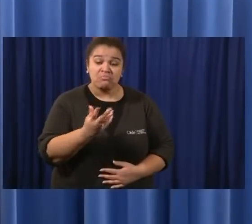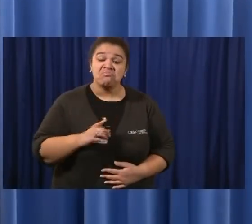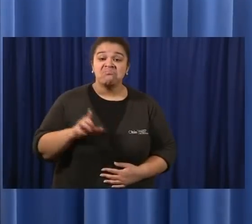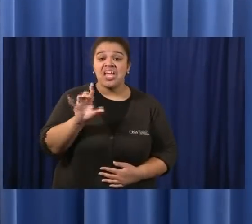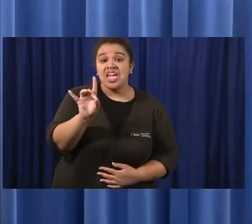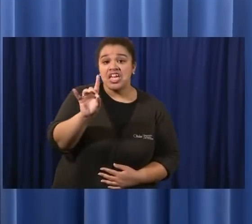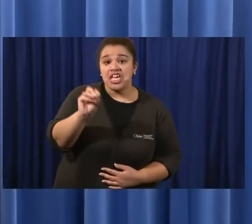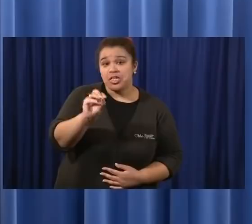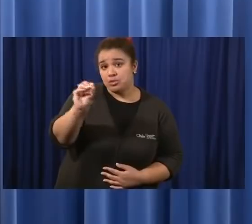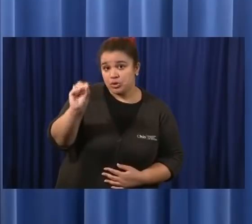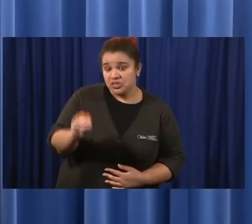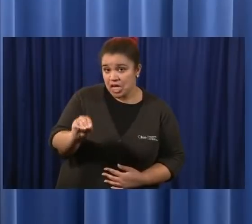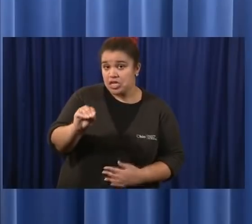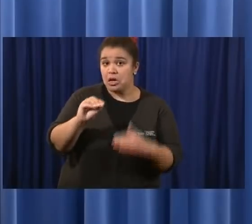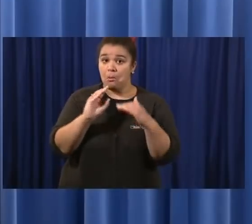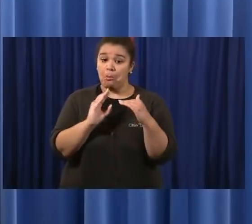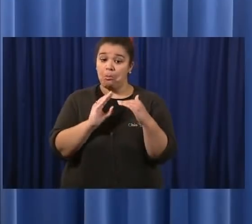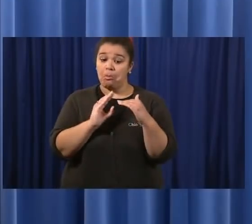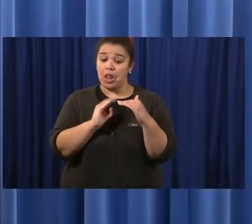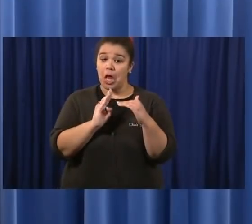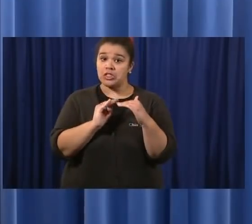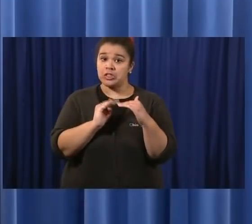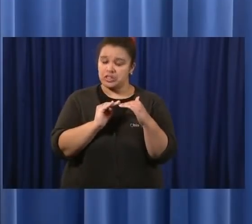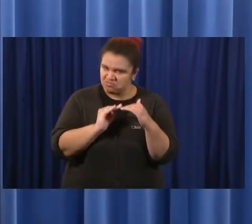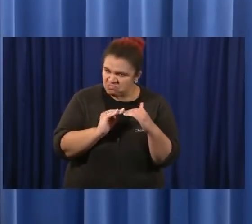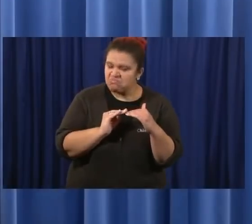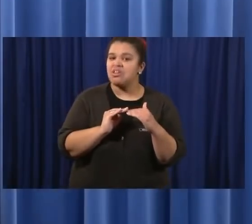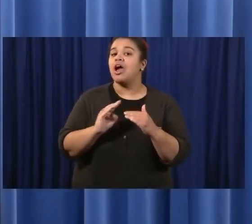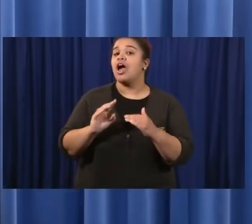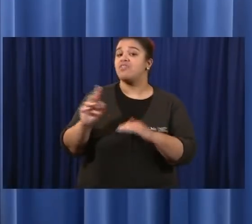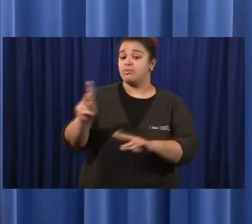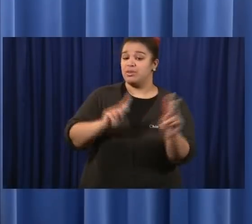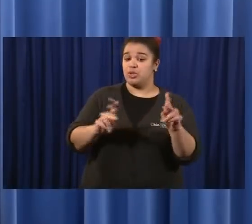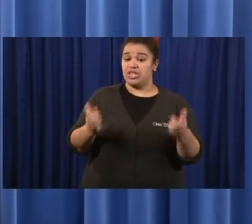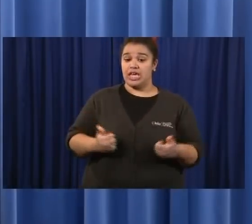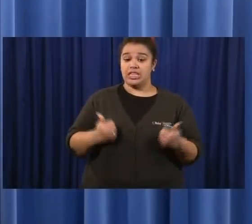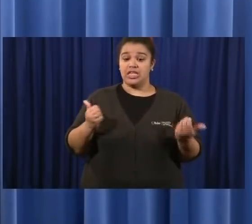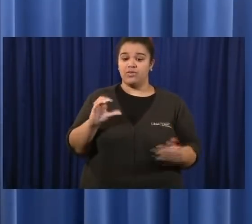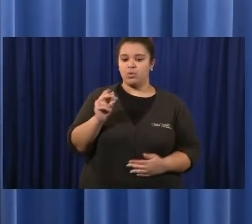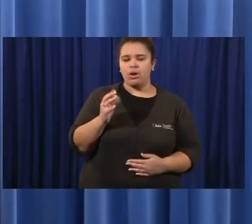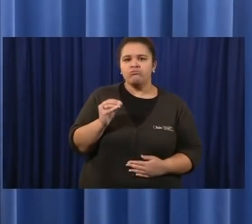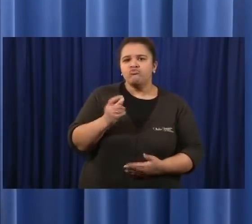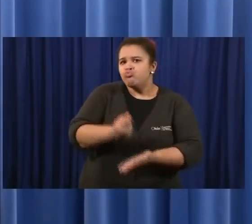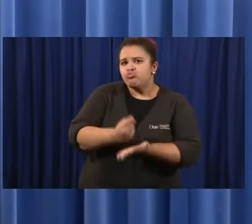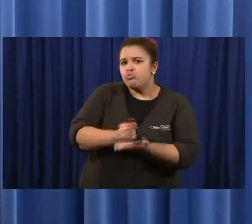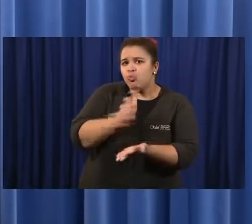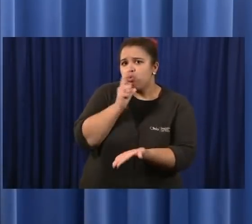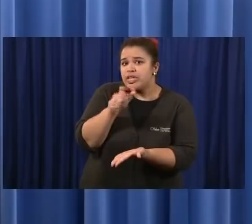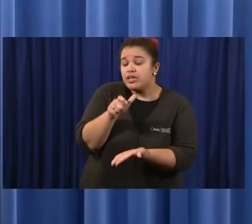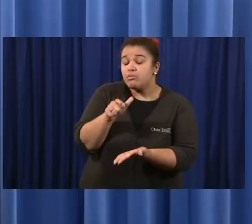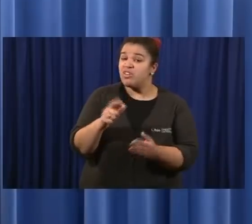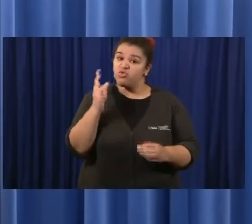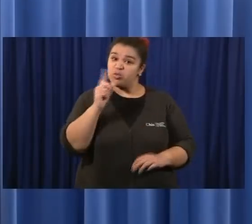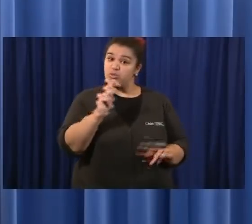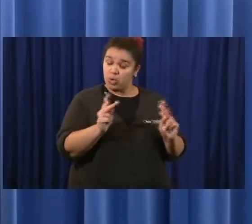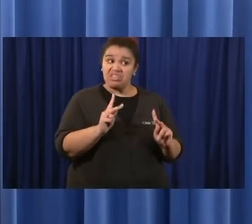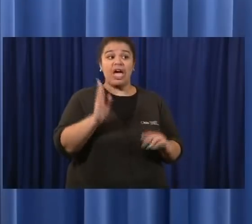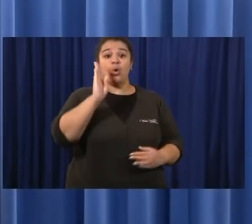80% plus of Ohioans won't need treatment, but for those who may, why are we not talking about things